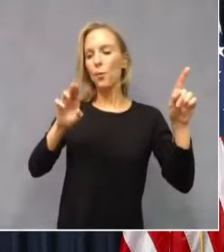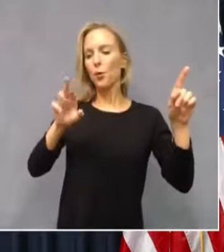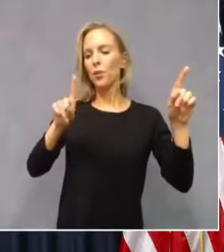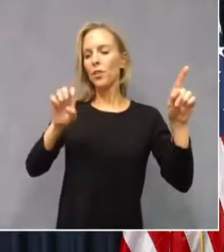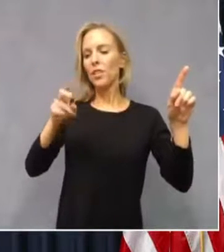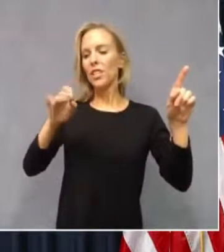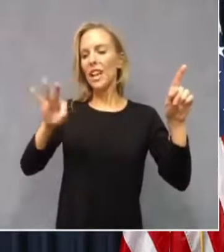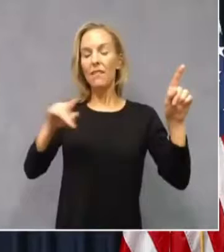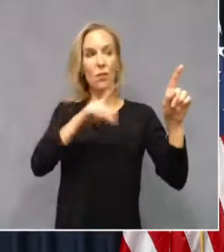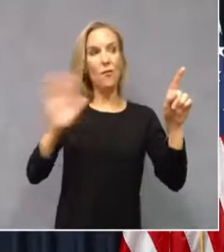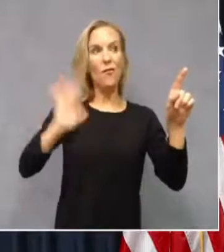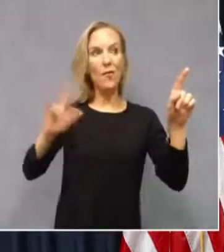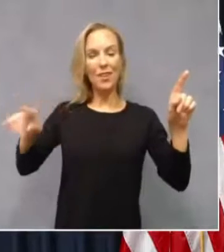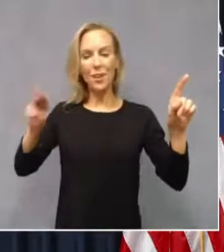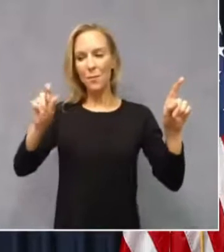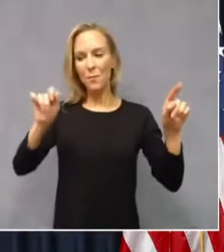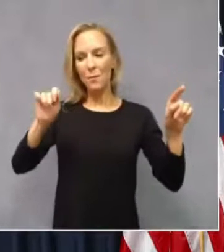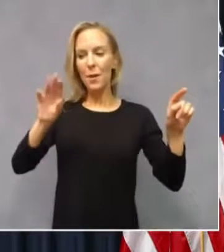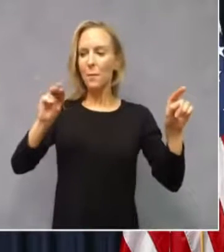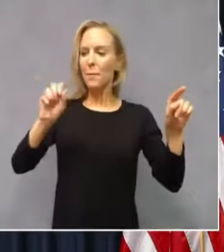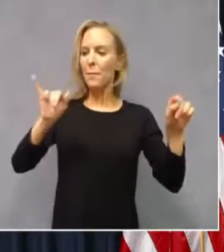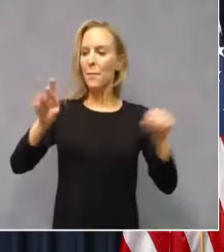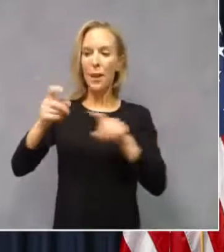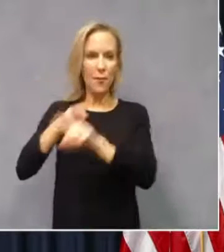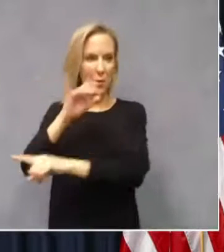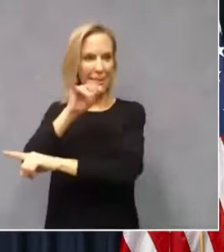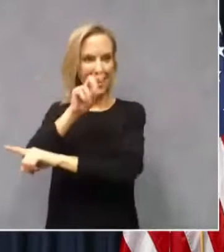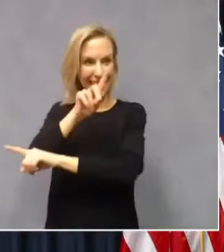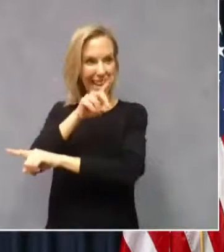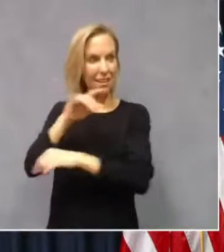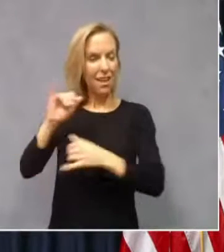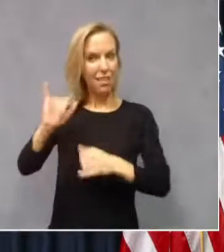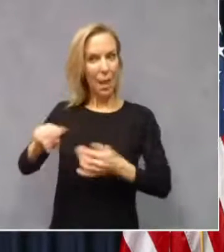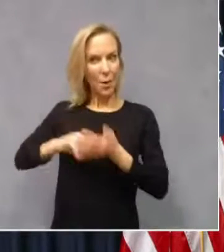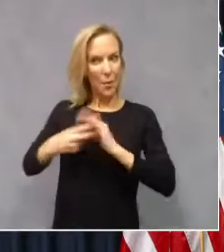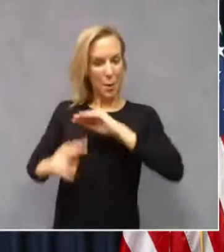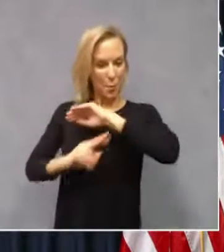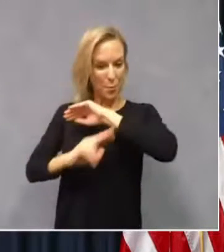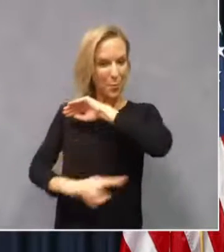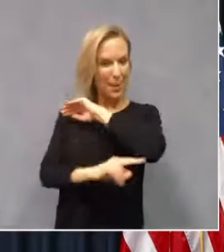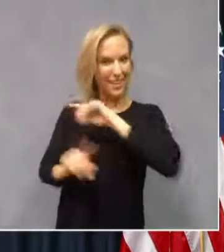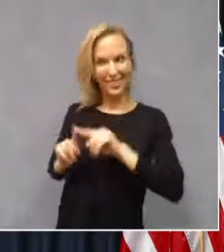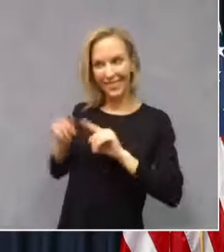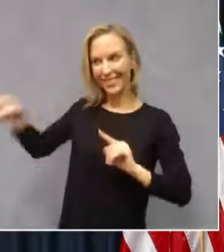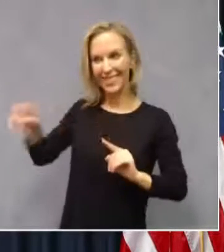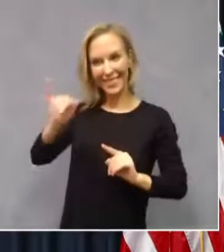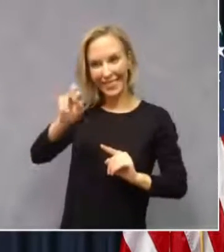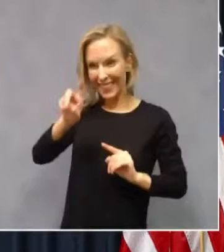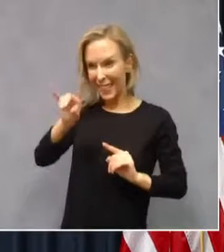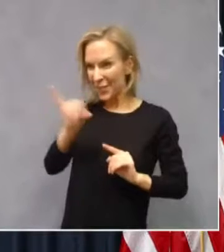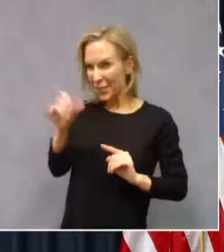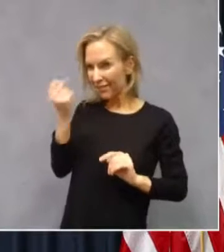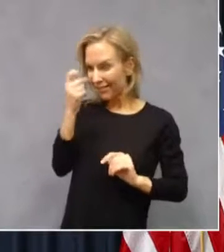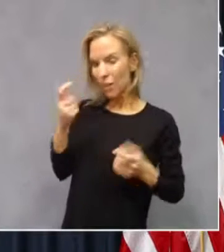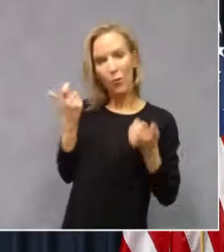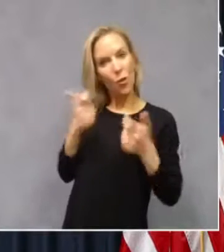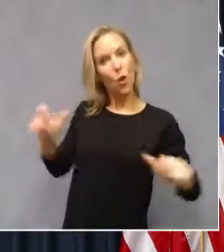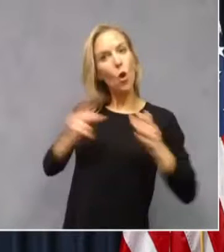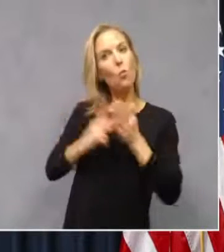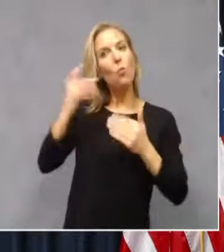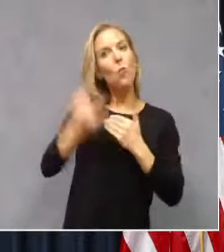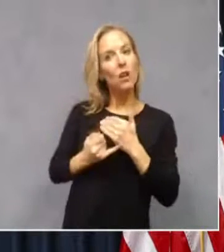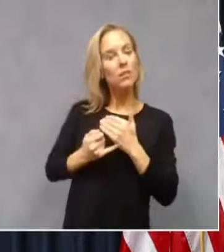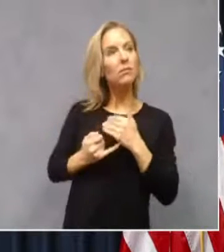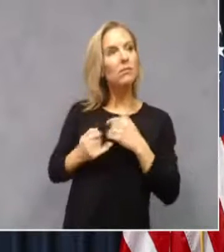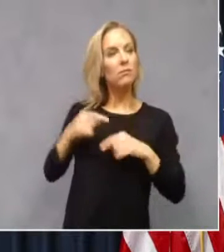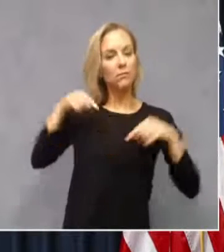and we got a bridge that we need to build there too. So a number of large projects that I hope this administration gets behind, because we could